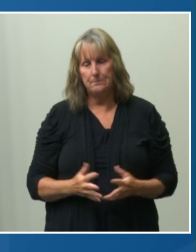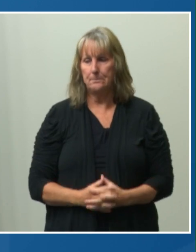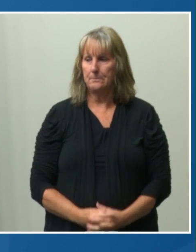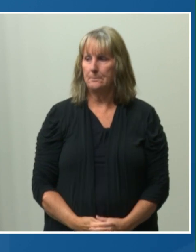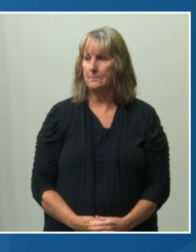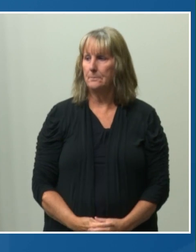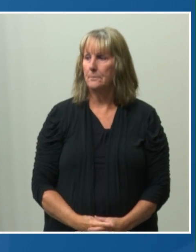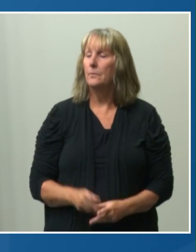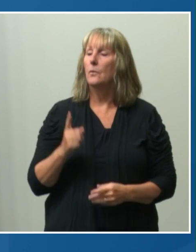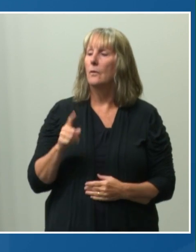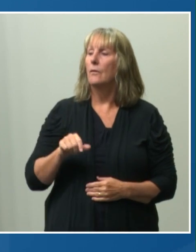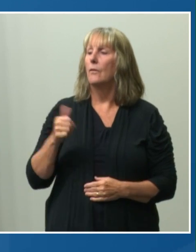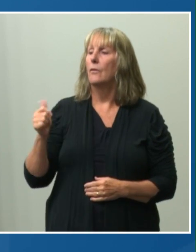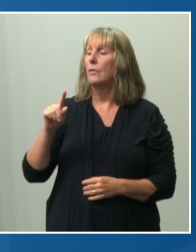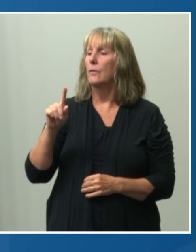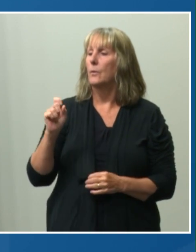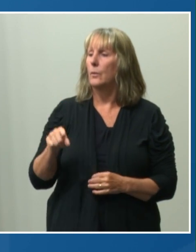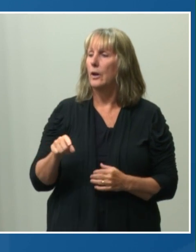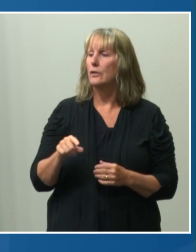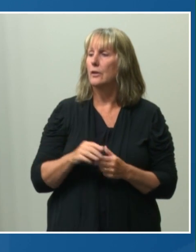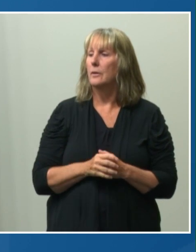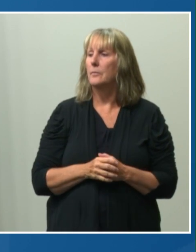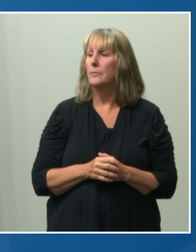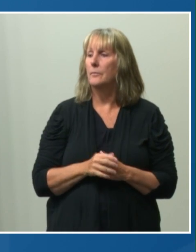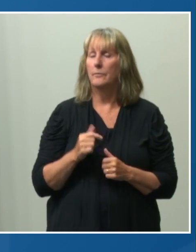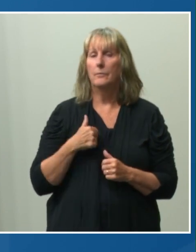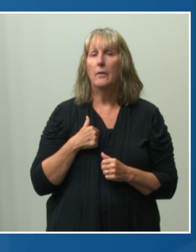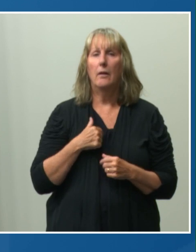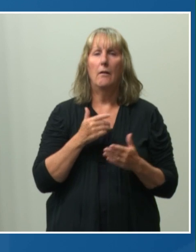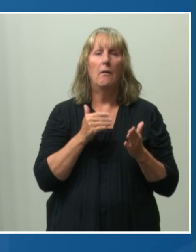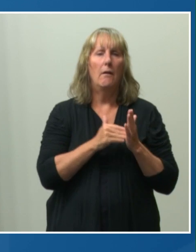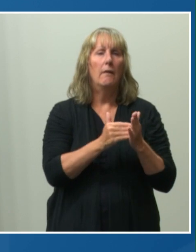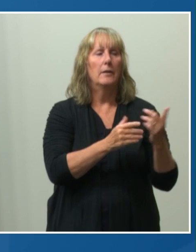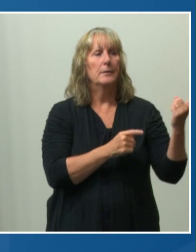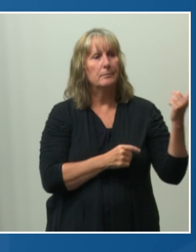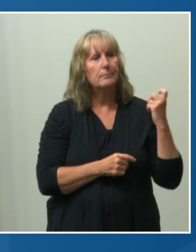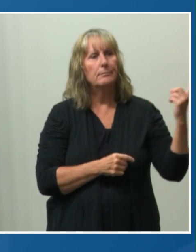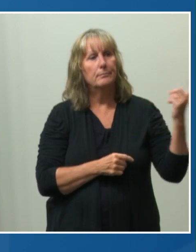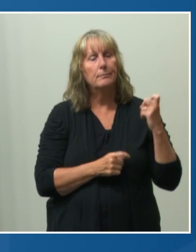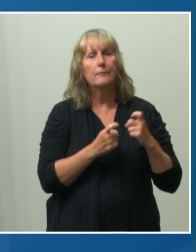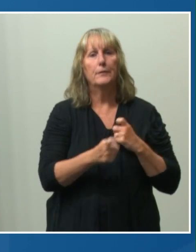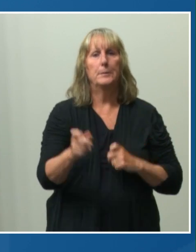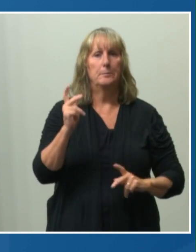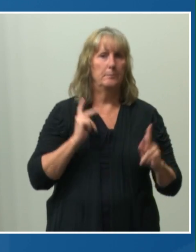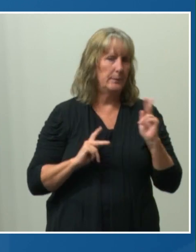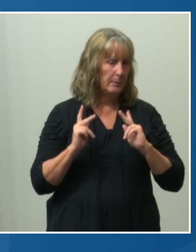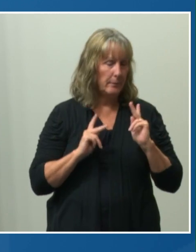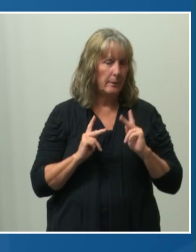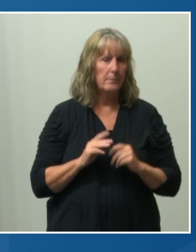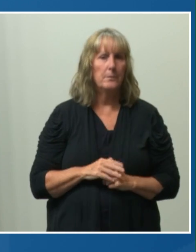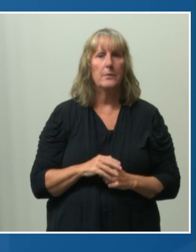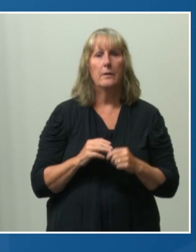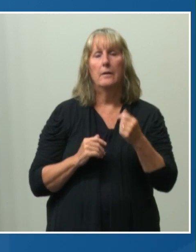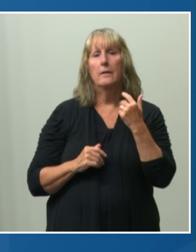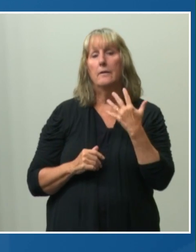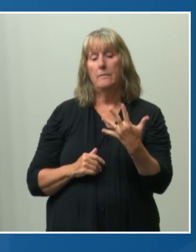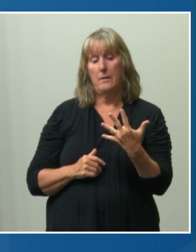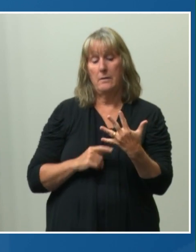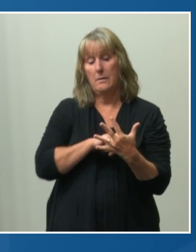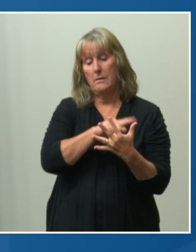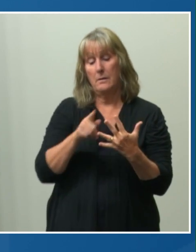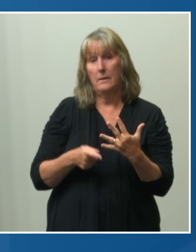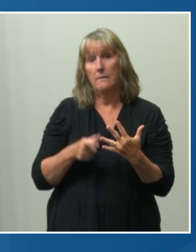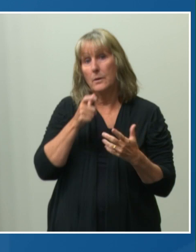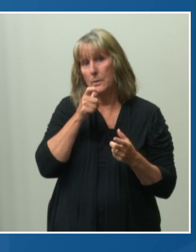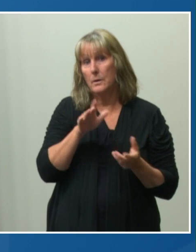Okay, and then one other question I had, because it's a question I often get from people. Those 5 patients who died